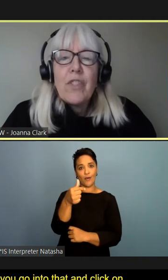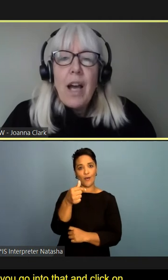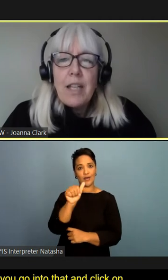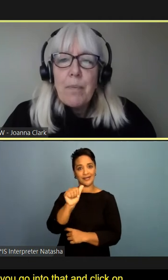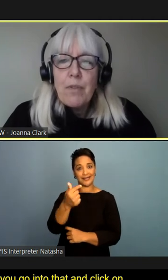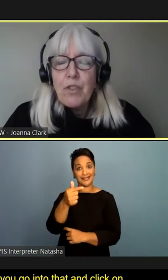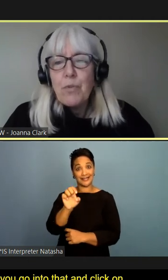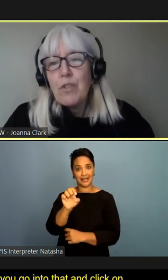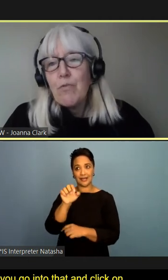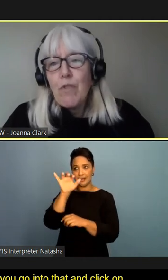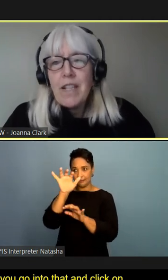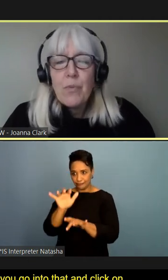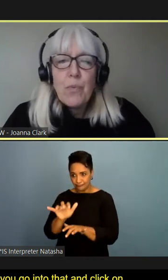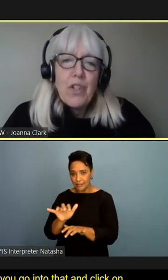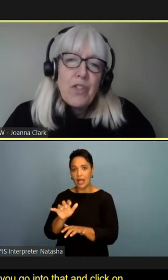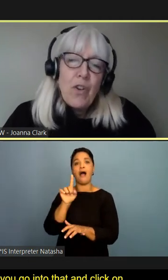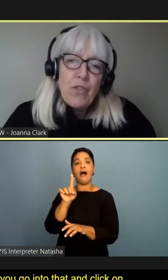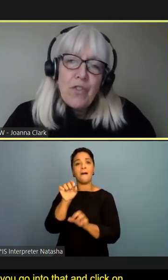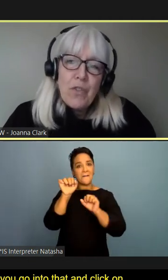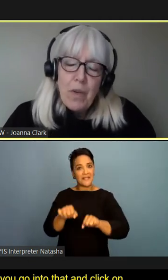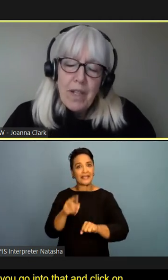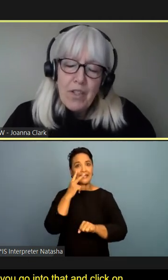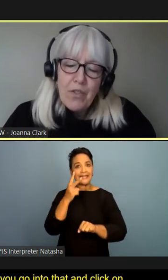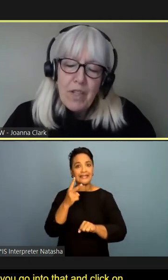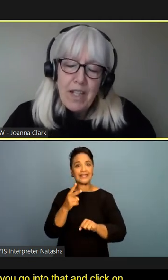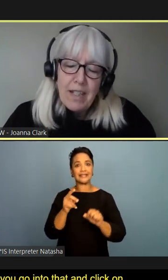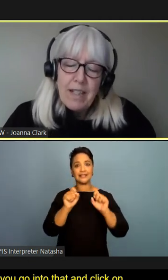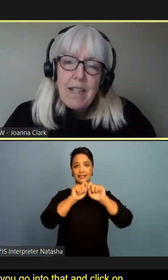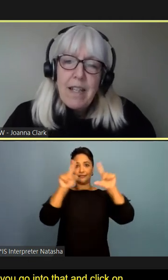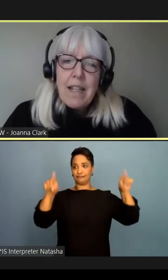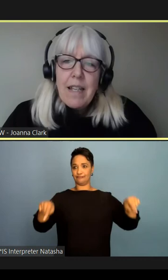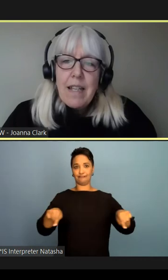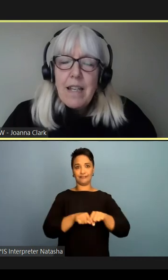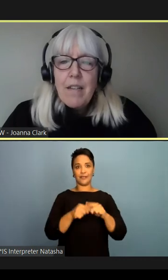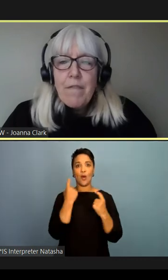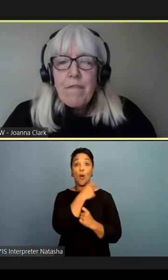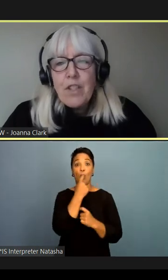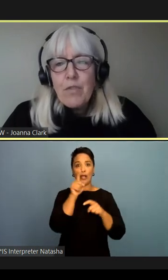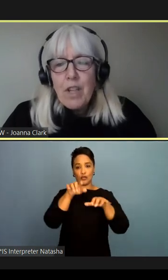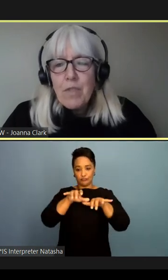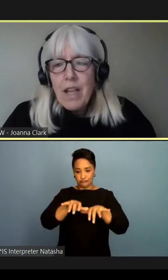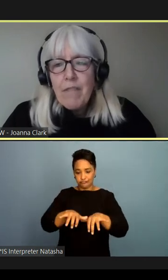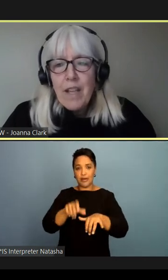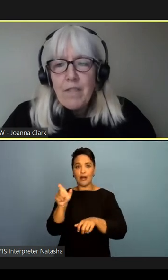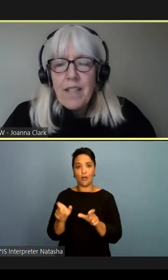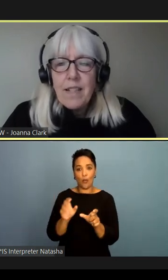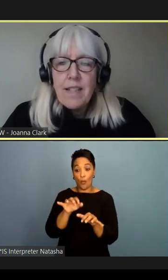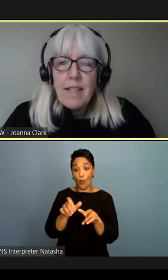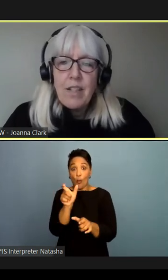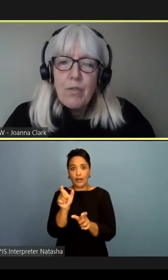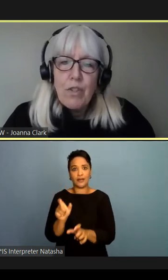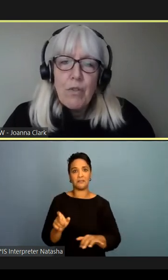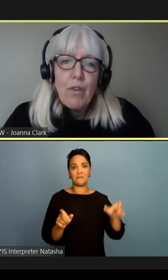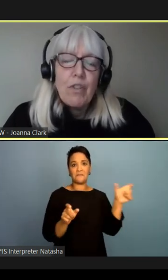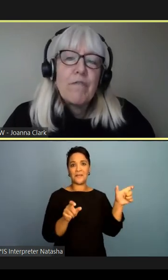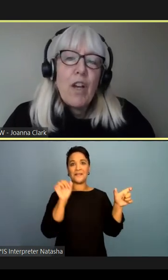on type, you can write a word onto the white screen. If you don't have that facility,